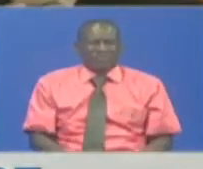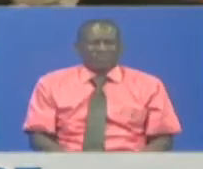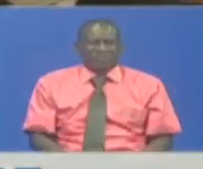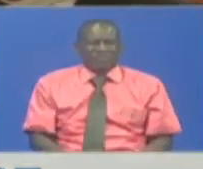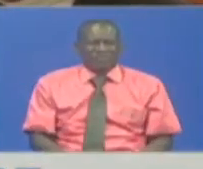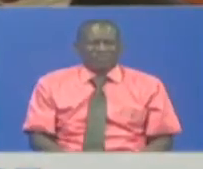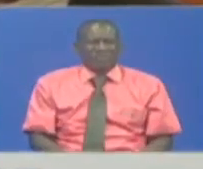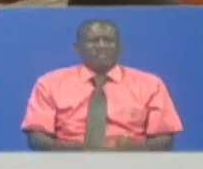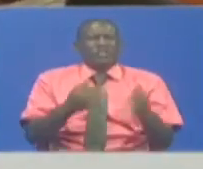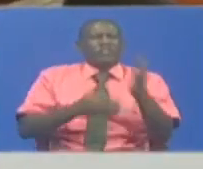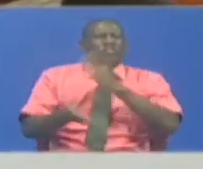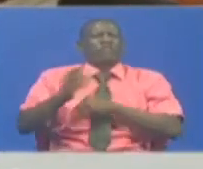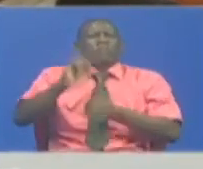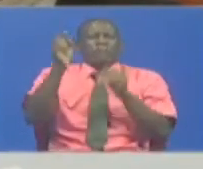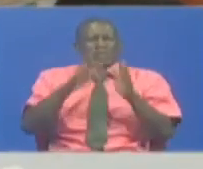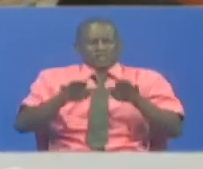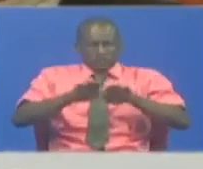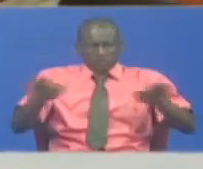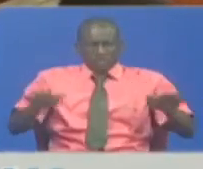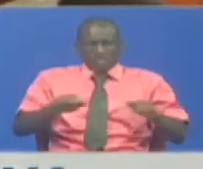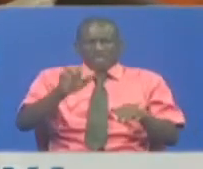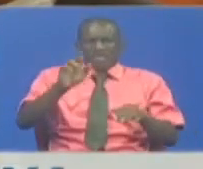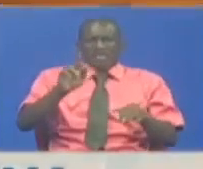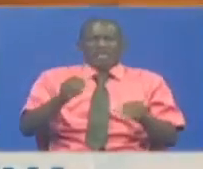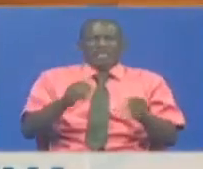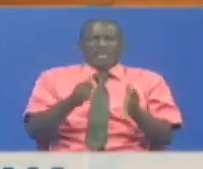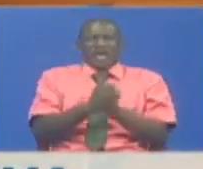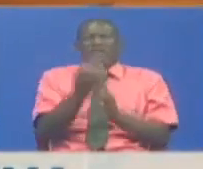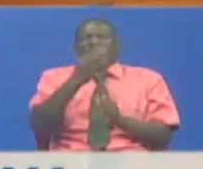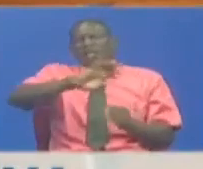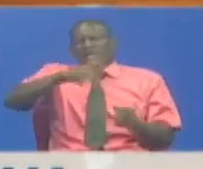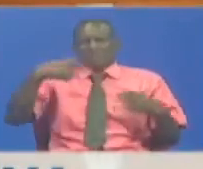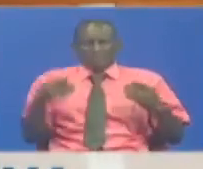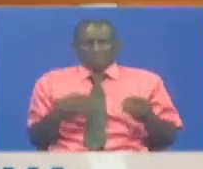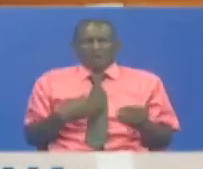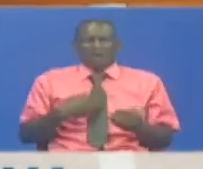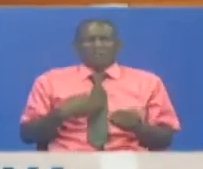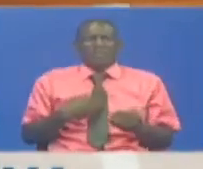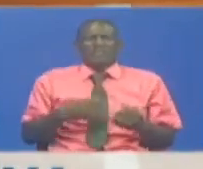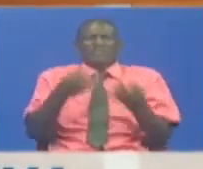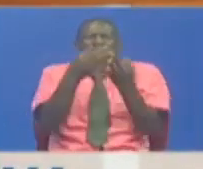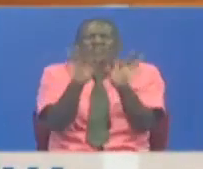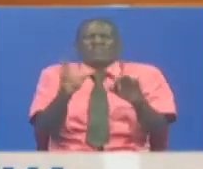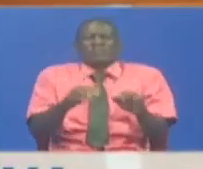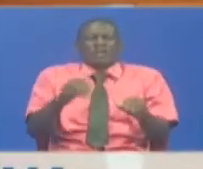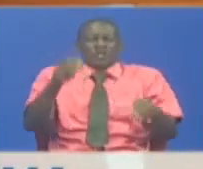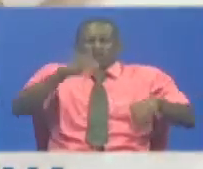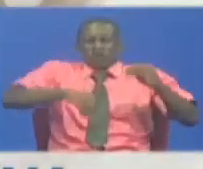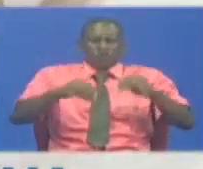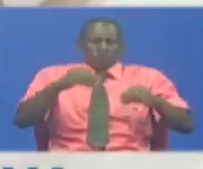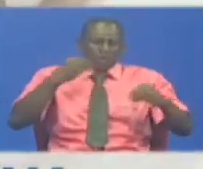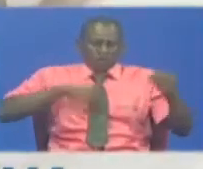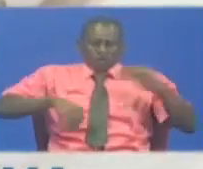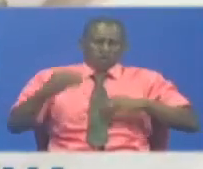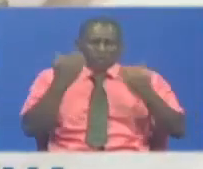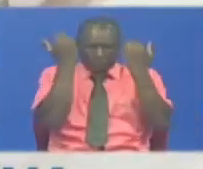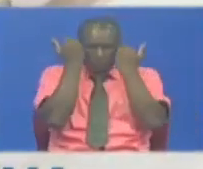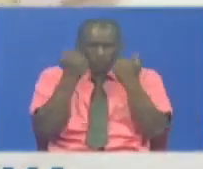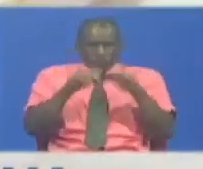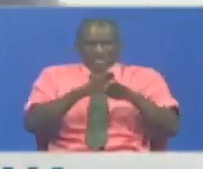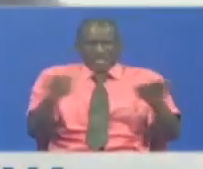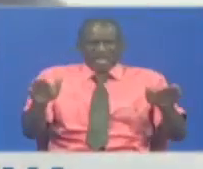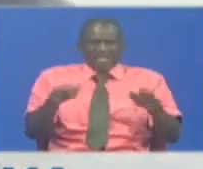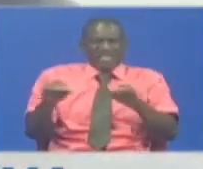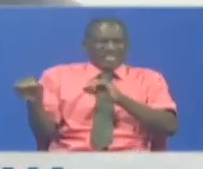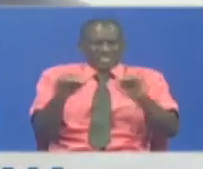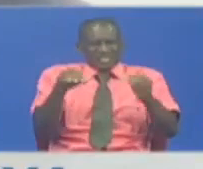Meanwhile, the former minister for lands, Amos Kimunya, and three others have been acquitted by the anti-corruption court over a land transfer case in Nyandarua due